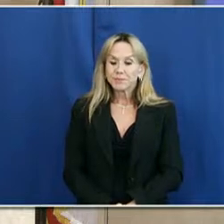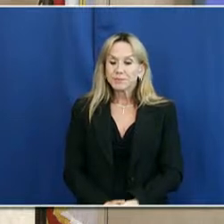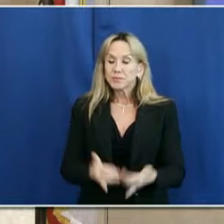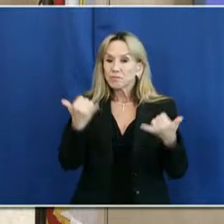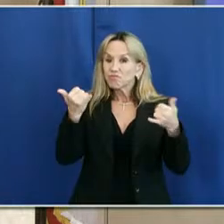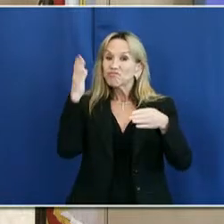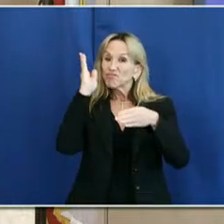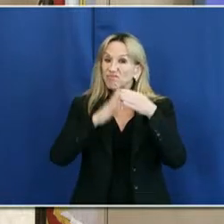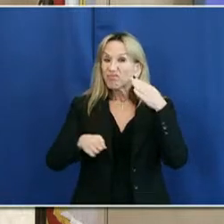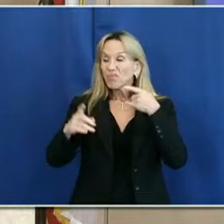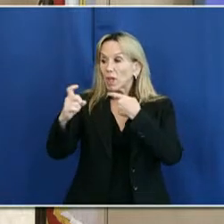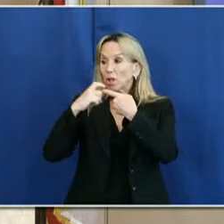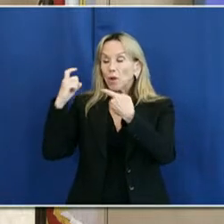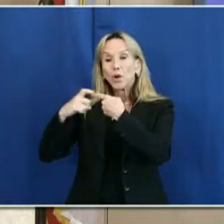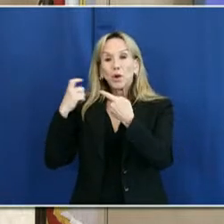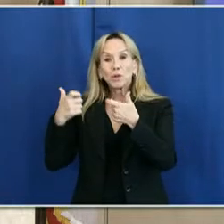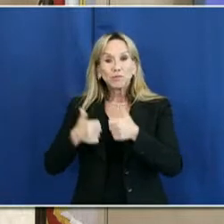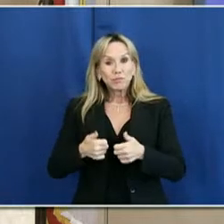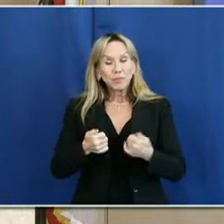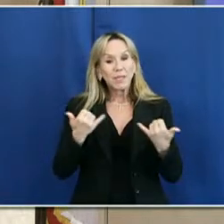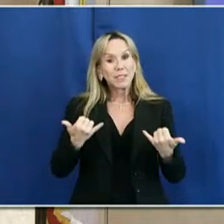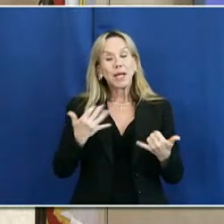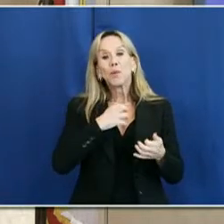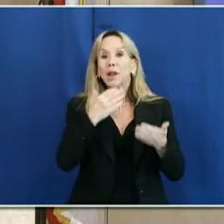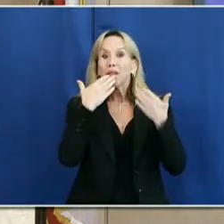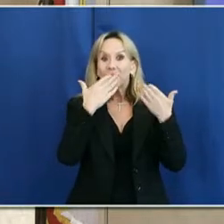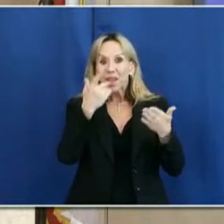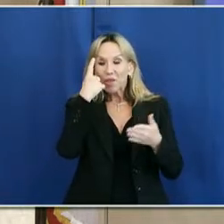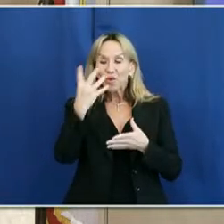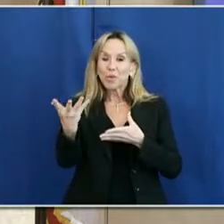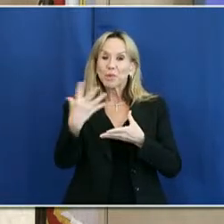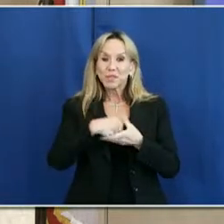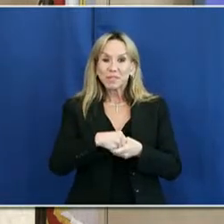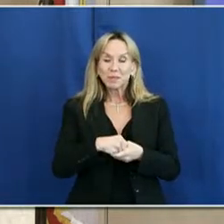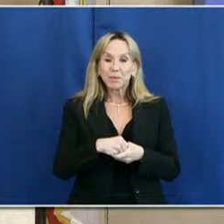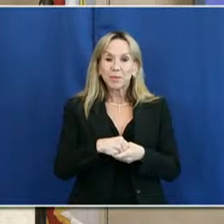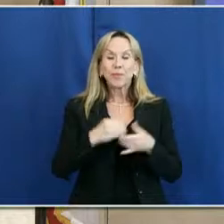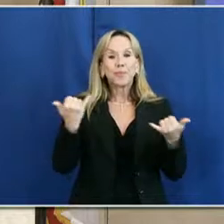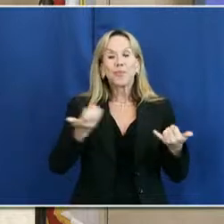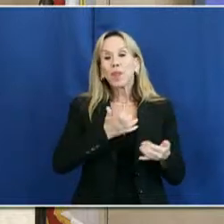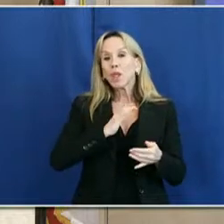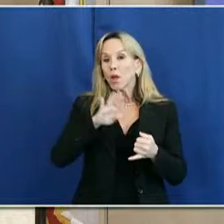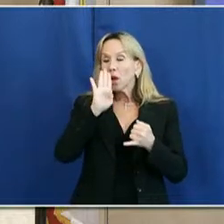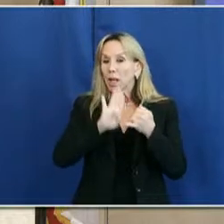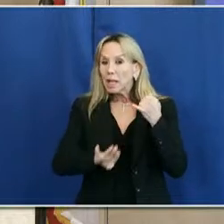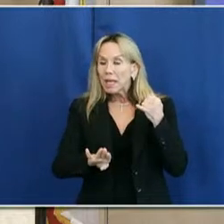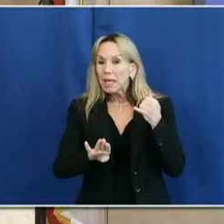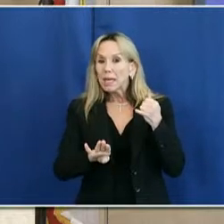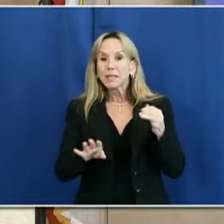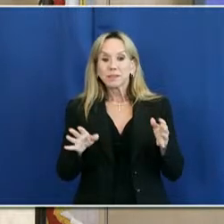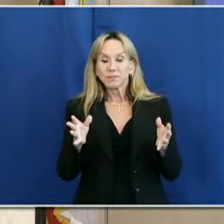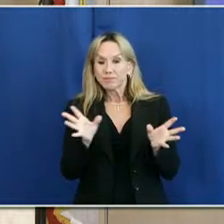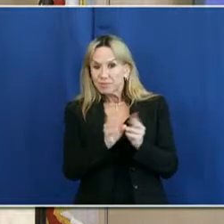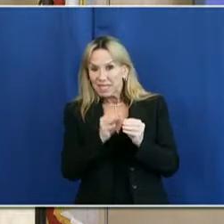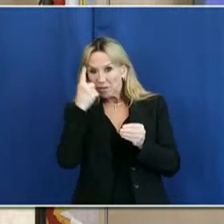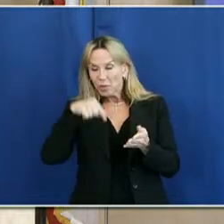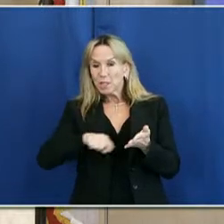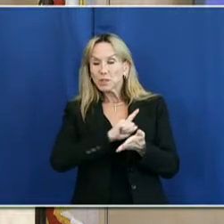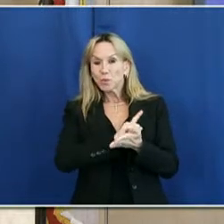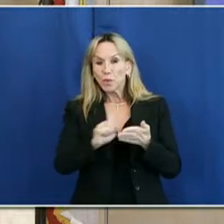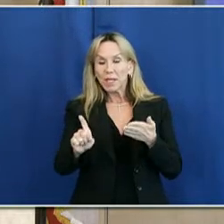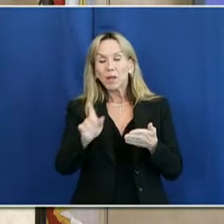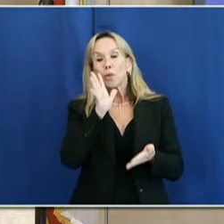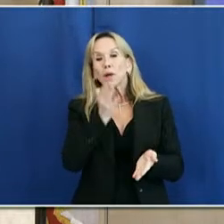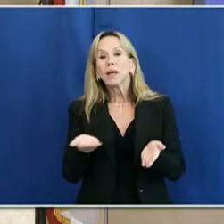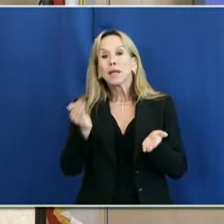Well, that completes our calls for today. We want to thank you for your participation. This is our last scheduled media briefing for this week. We're